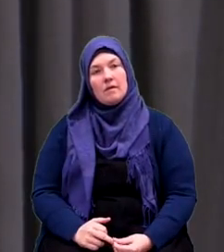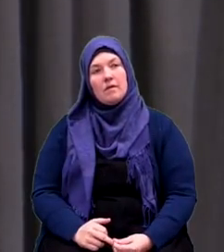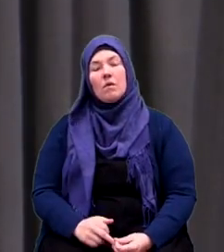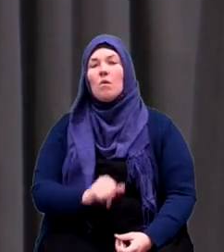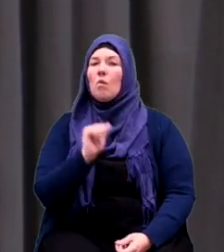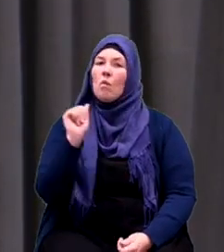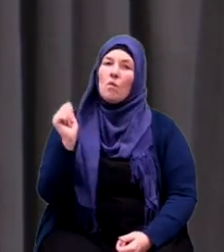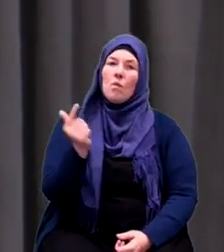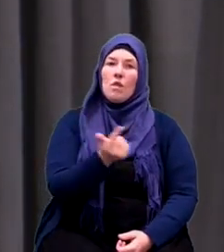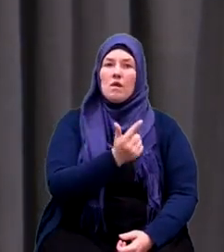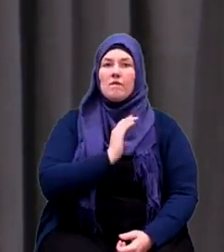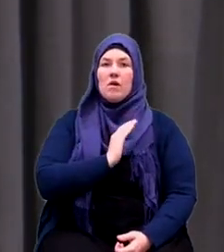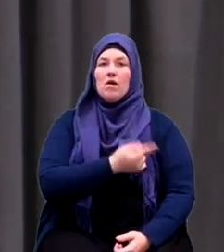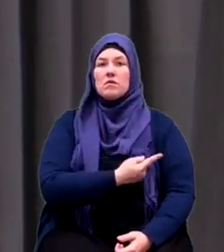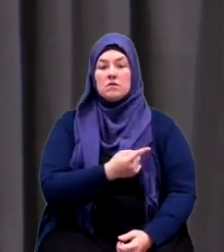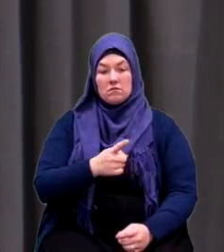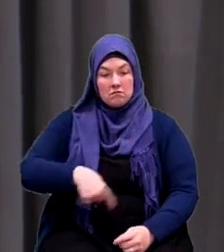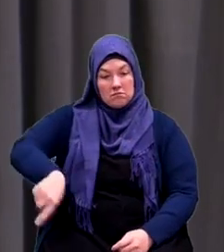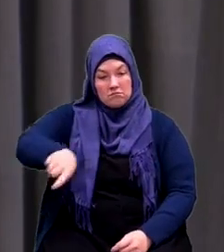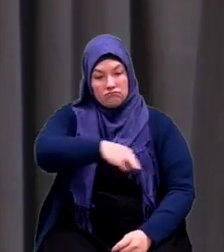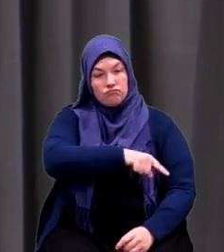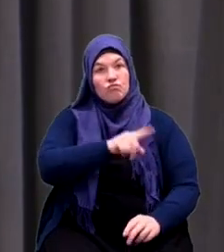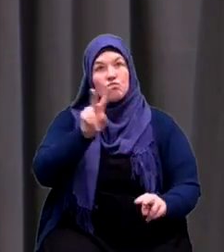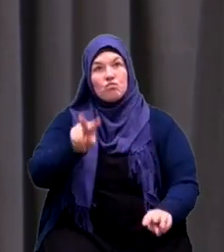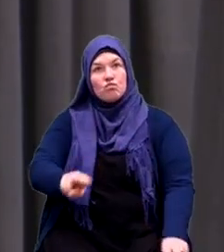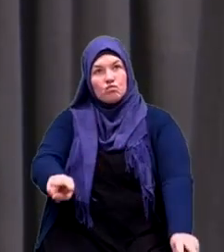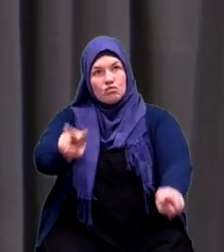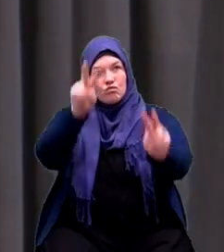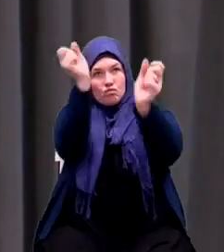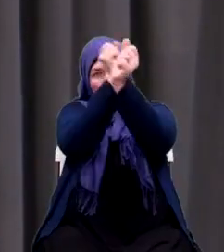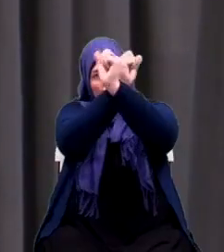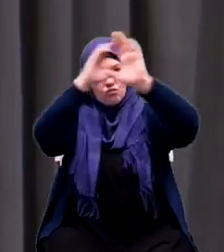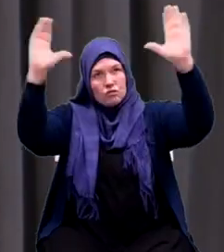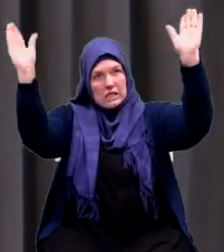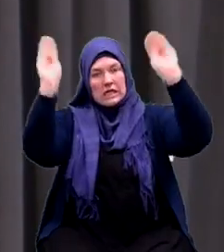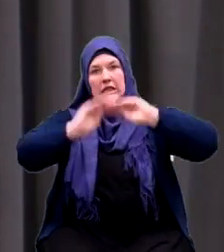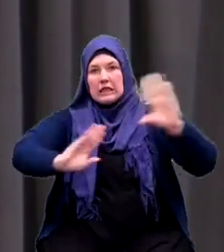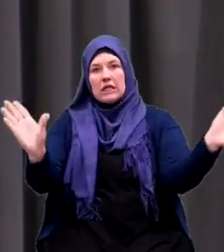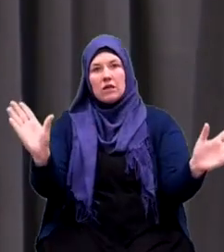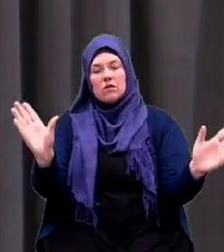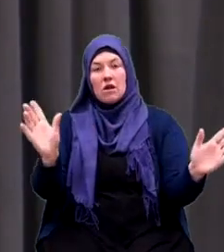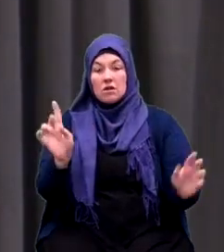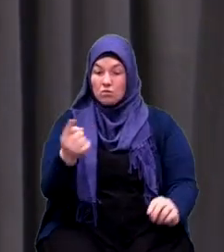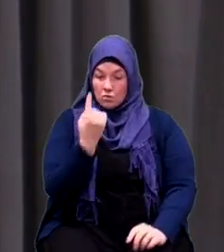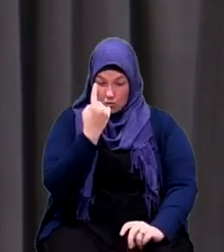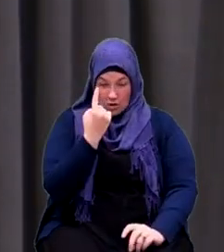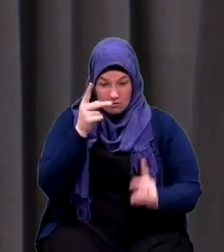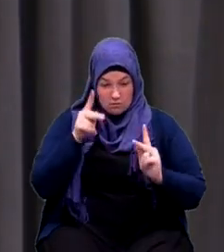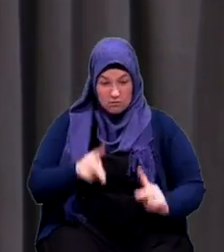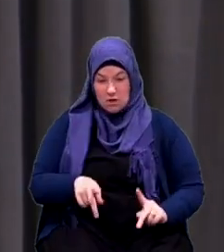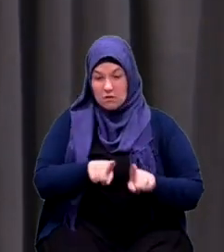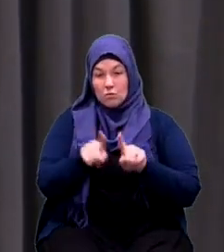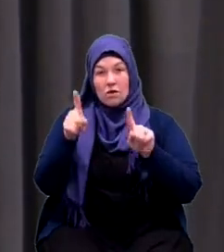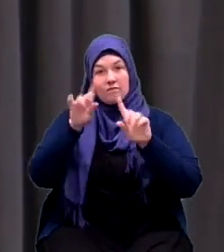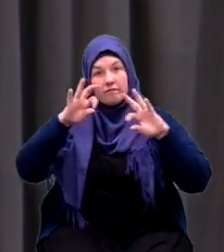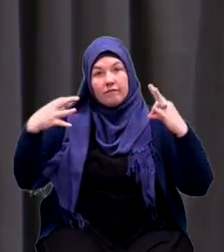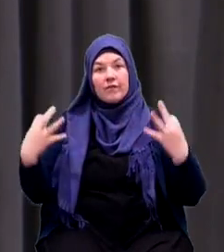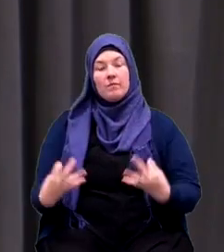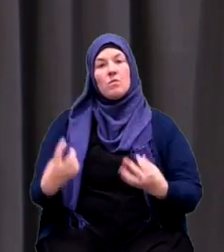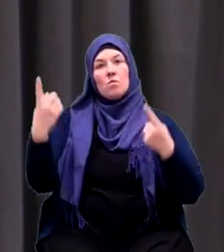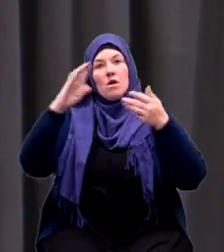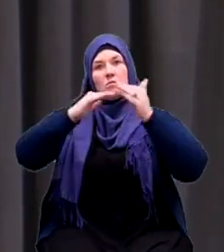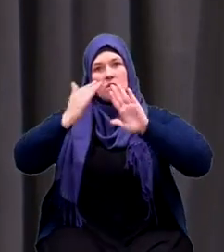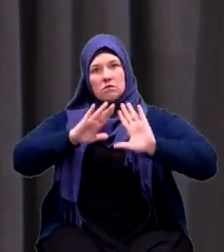all of us on one clear vision. As a family, as a community, we have one vision. What is the vision? The